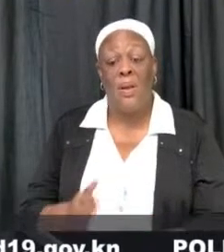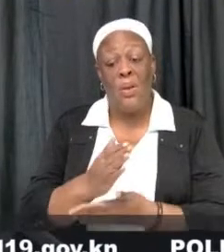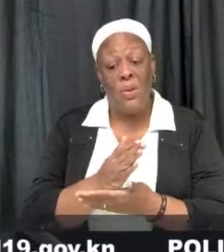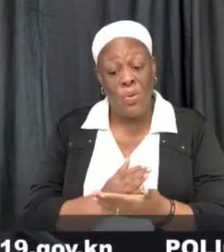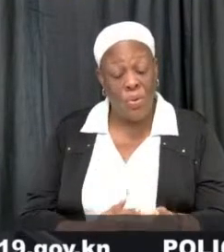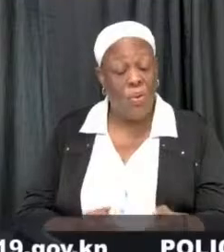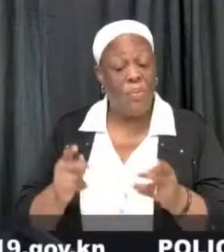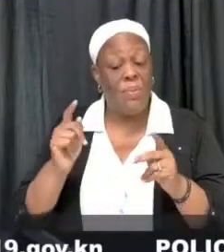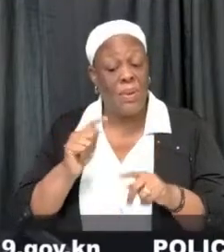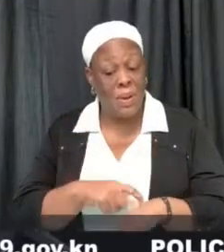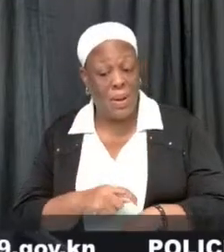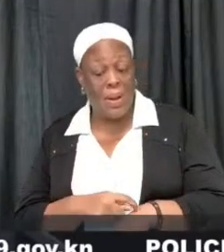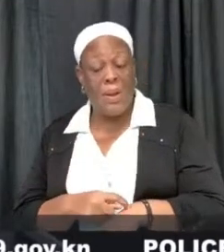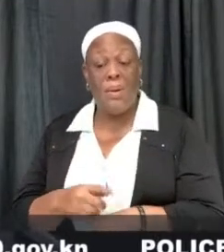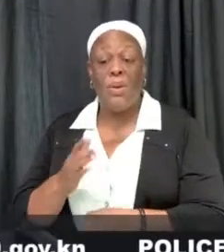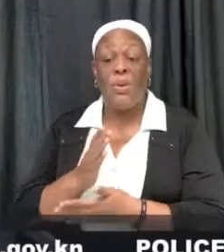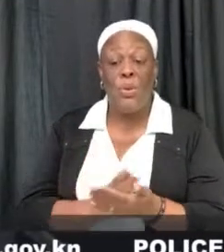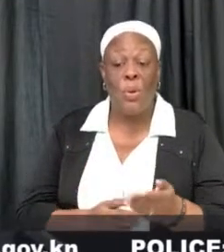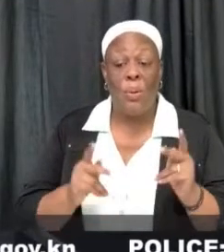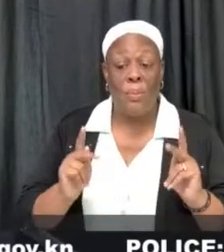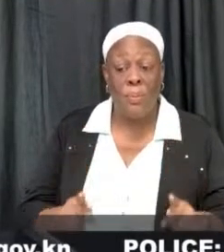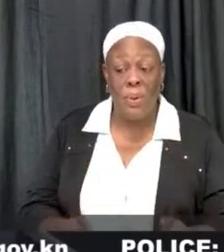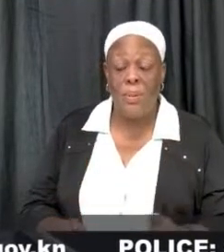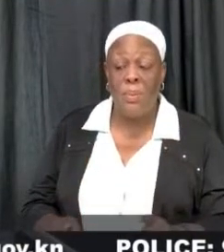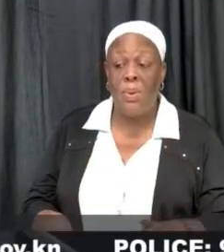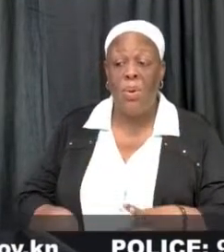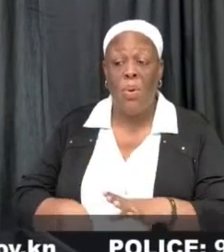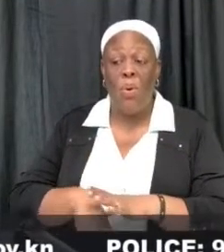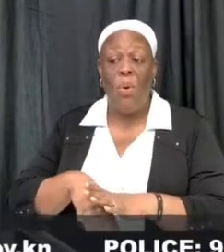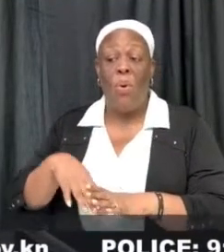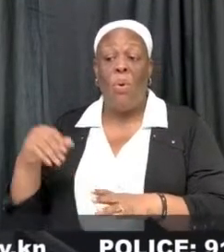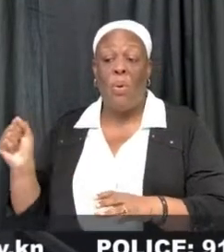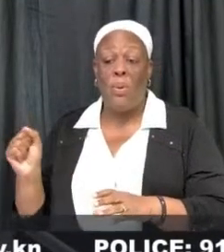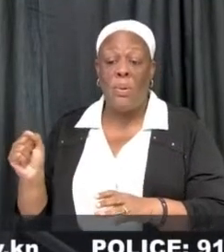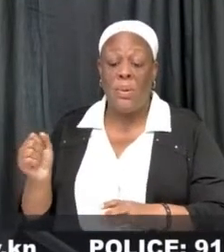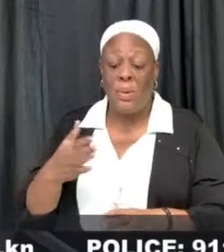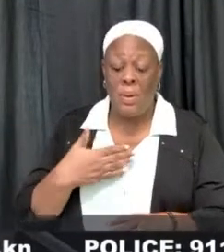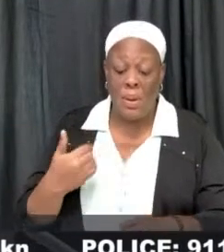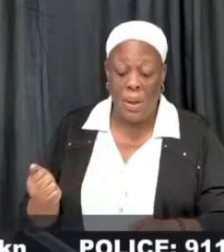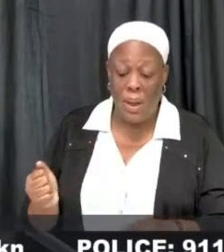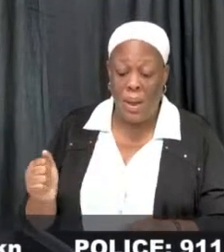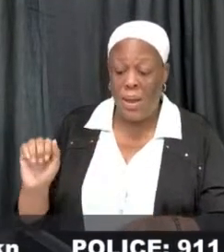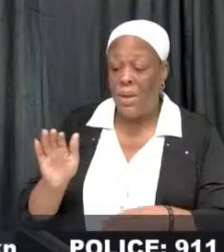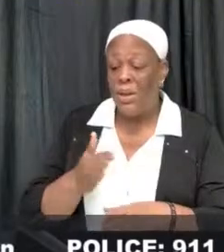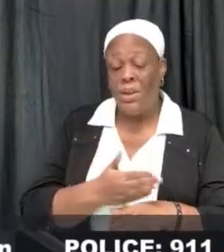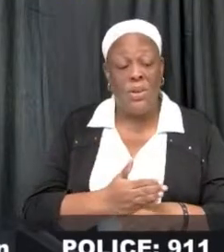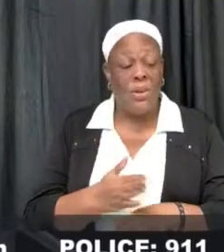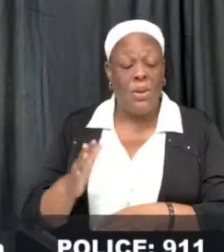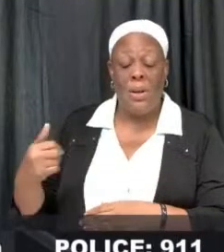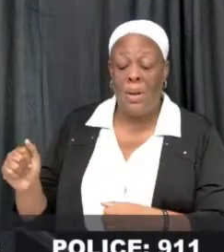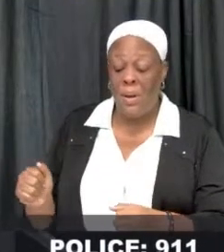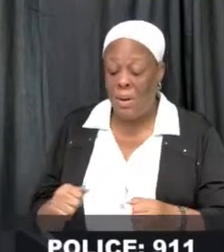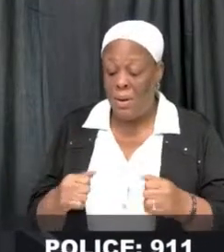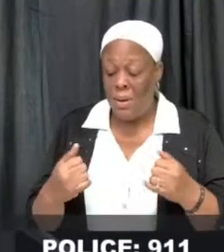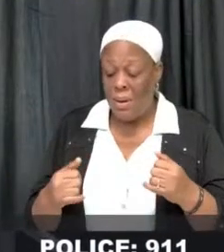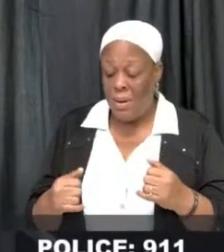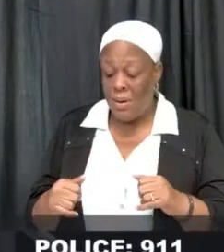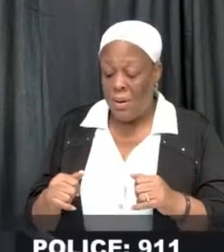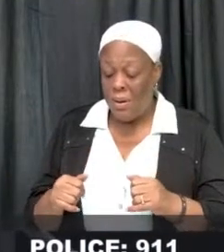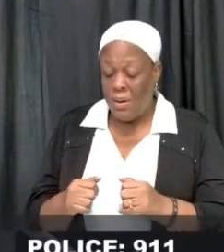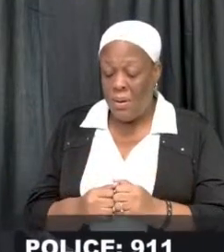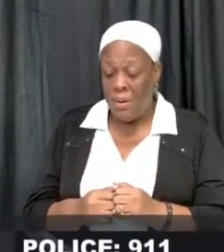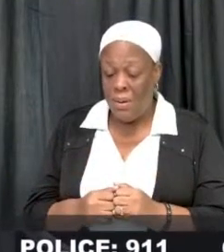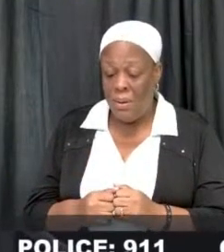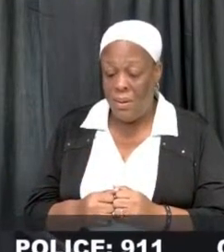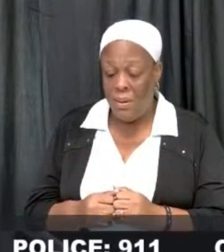where persons whom we consider high risk found themselves socializing at crowded events. We